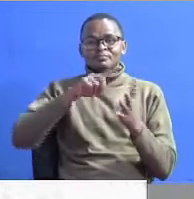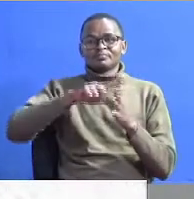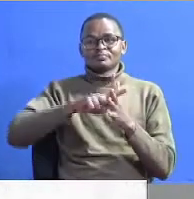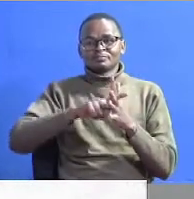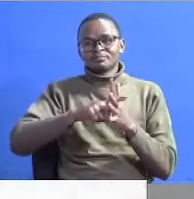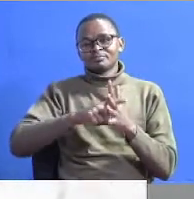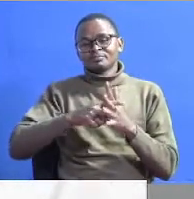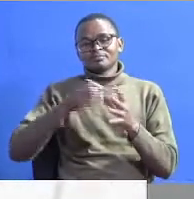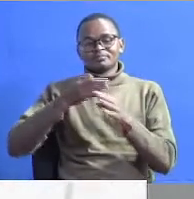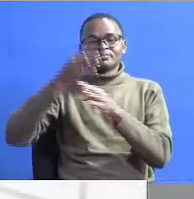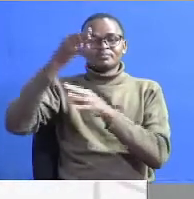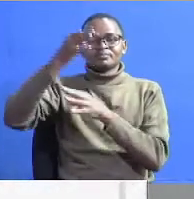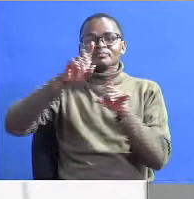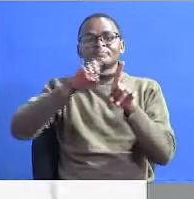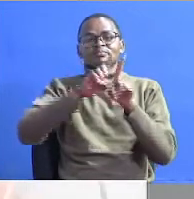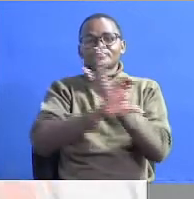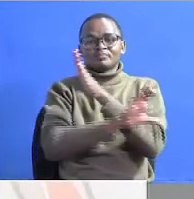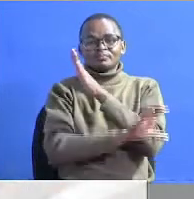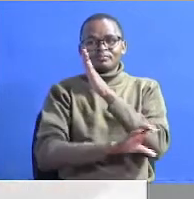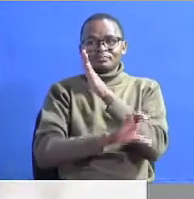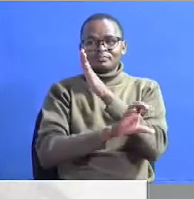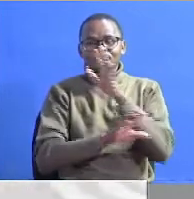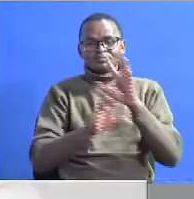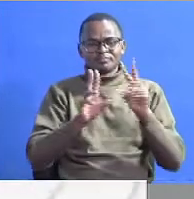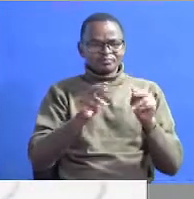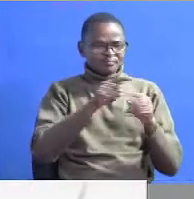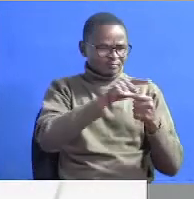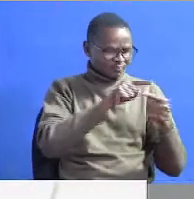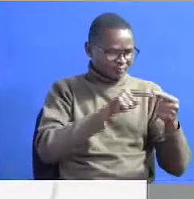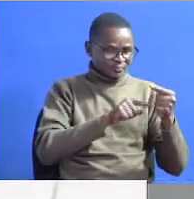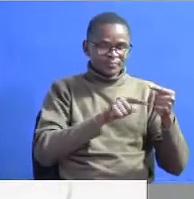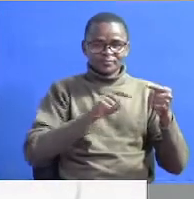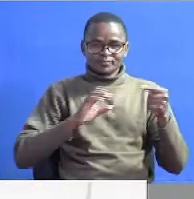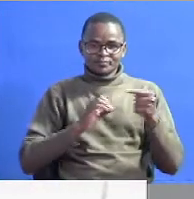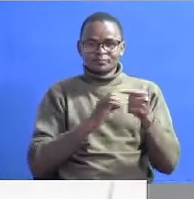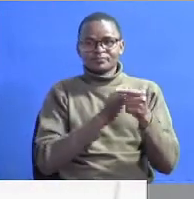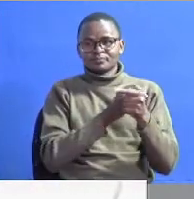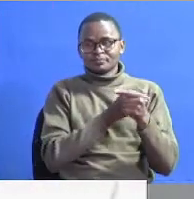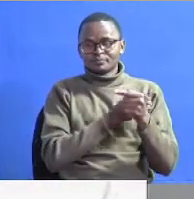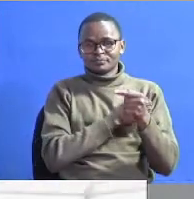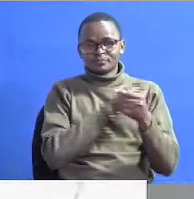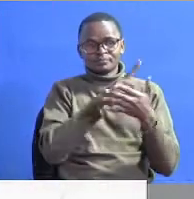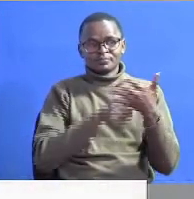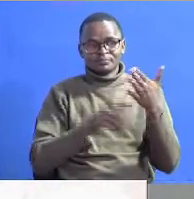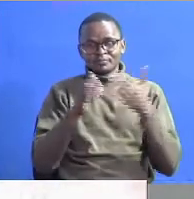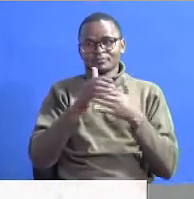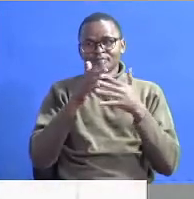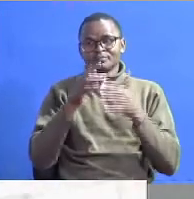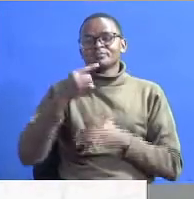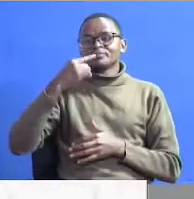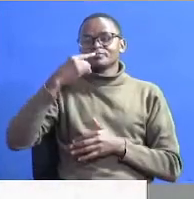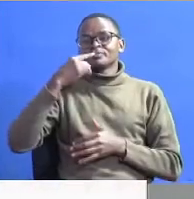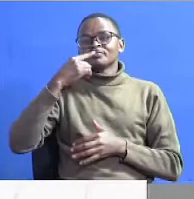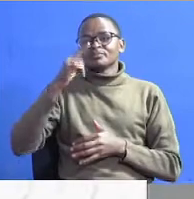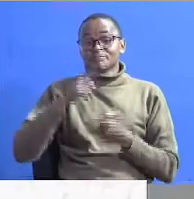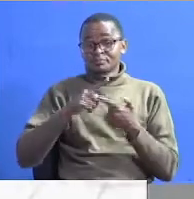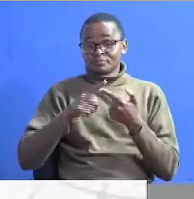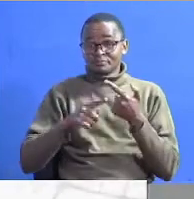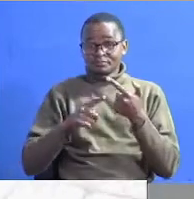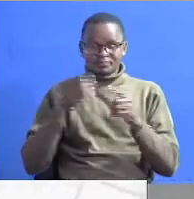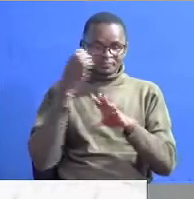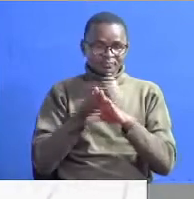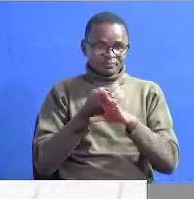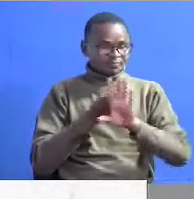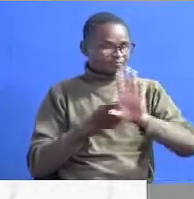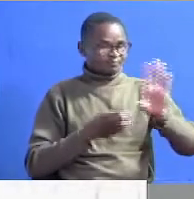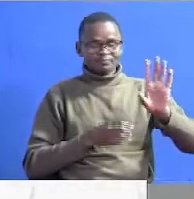going forward as a country, not dividing ourselves as per what the leaders say. When the leader say throw stone against